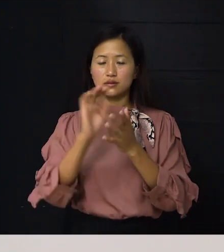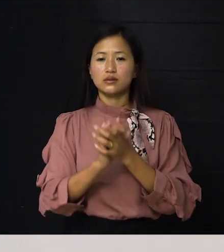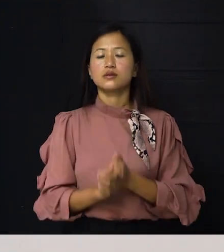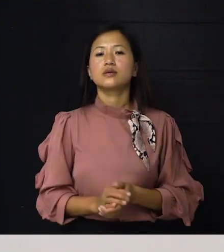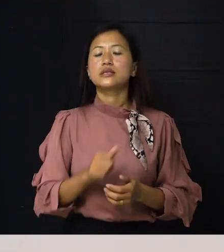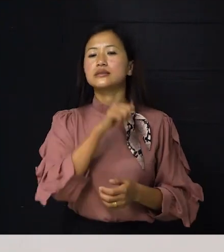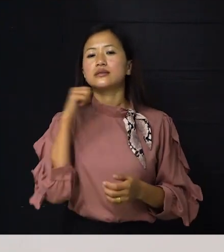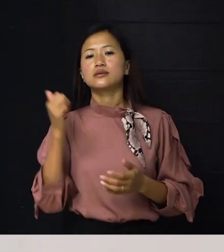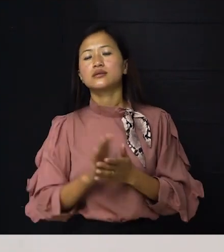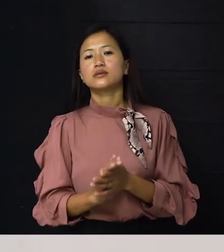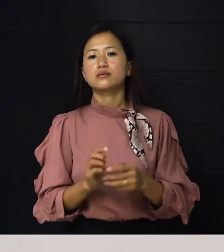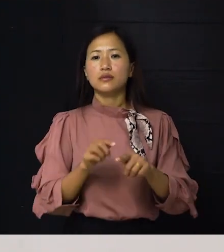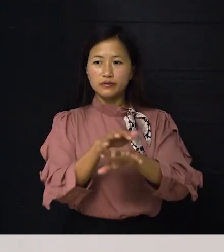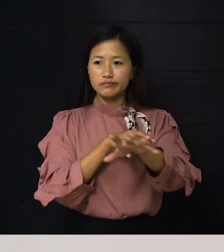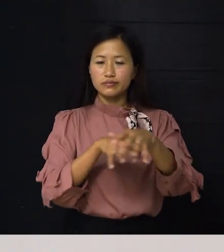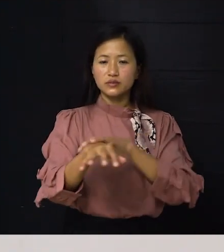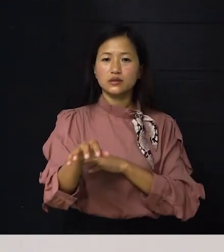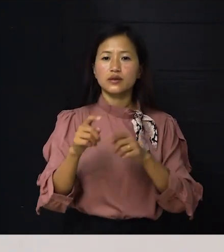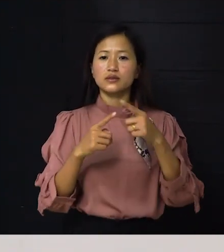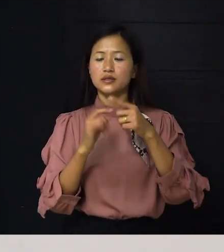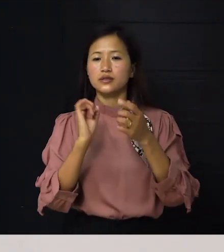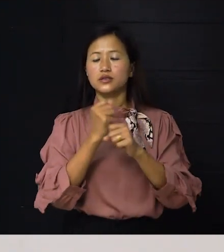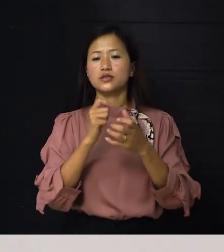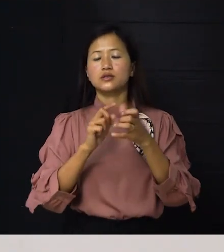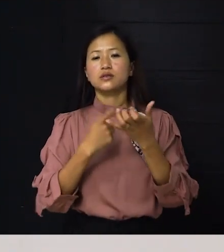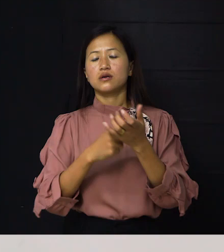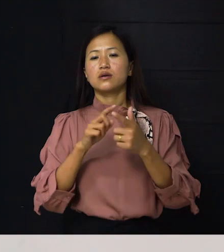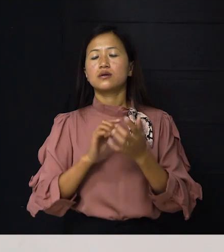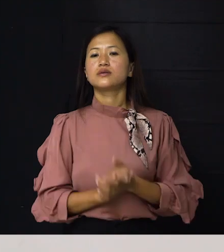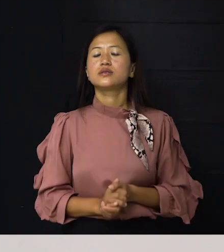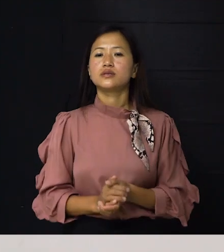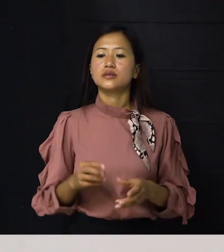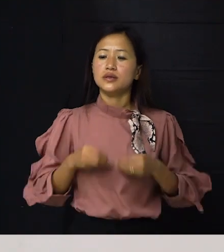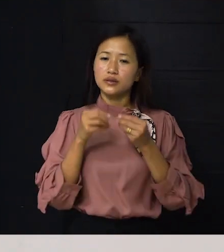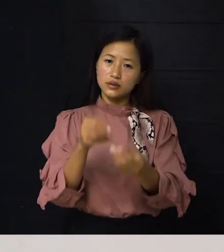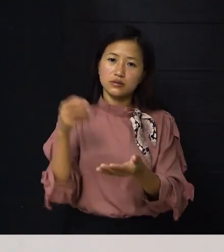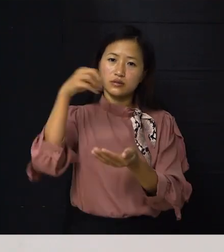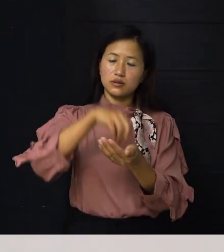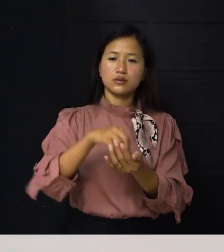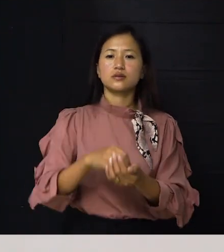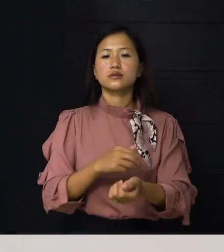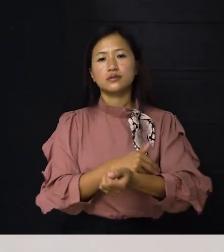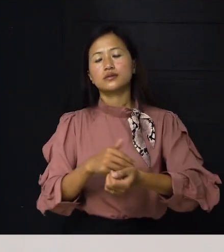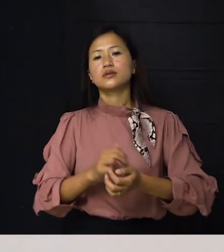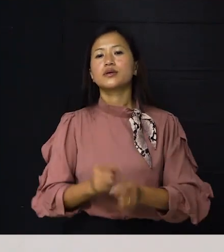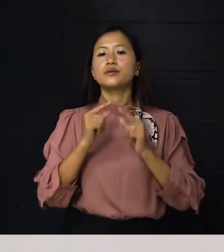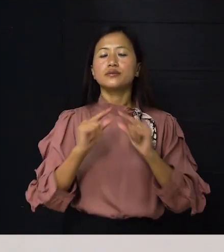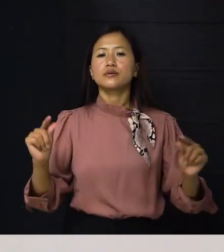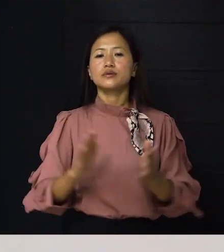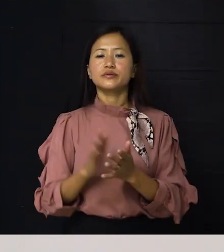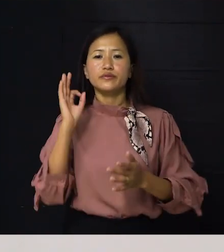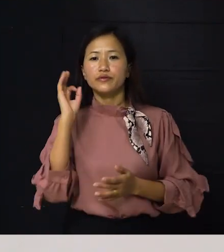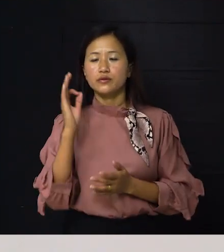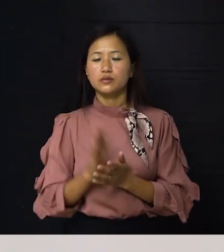he killed the tiger, and that is why the name Sher was added in his name, and he was greatly and